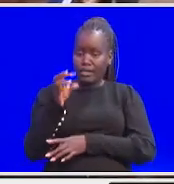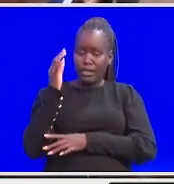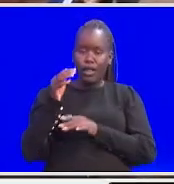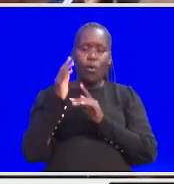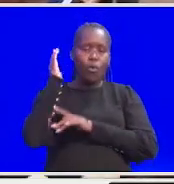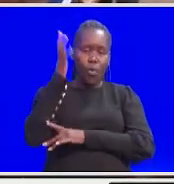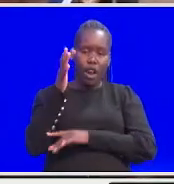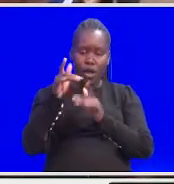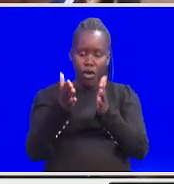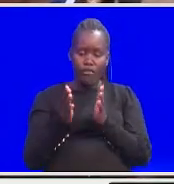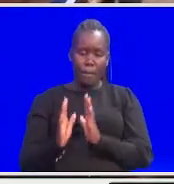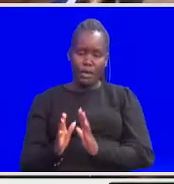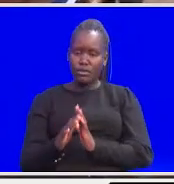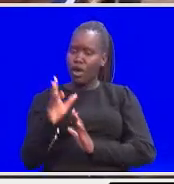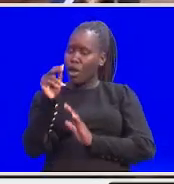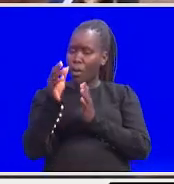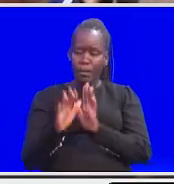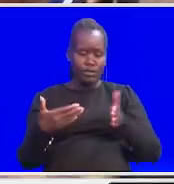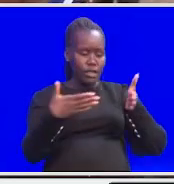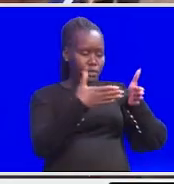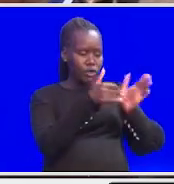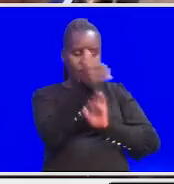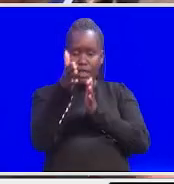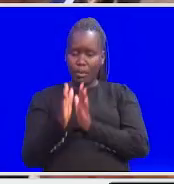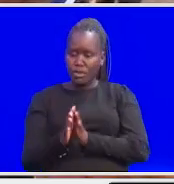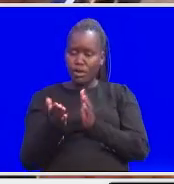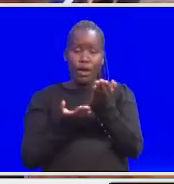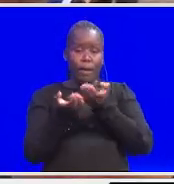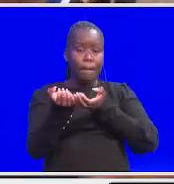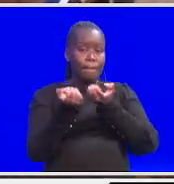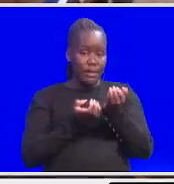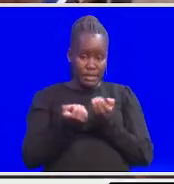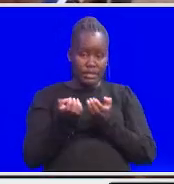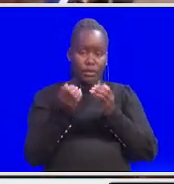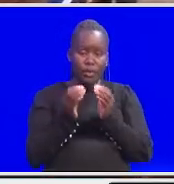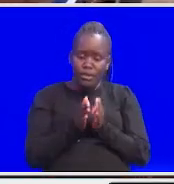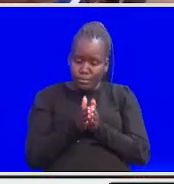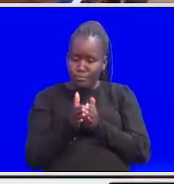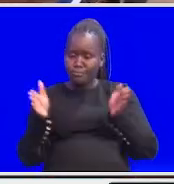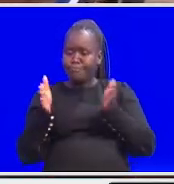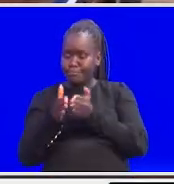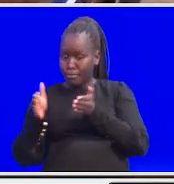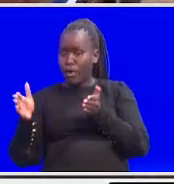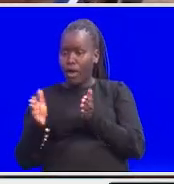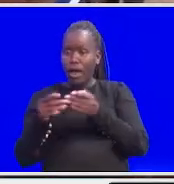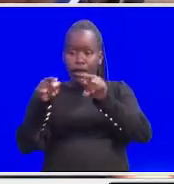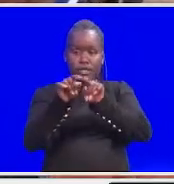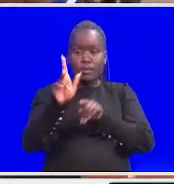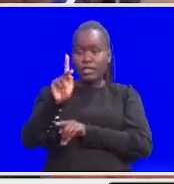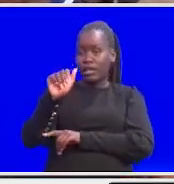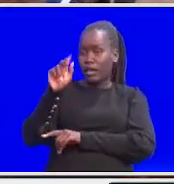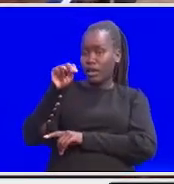kwenda Kangundo Road, hakuna mtu amezuia mtu yeye aende Kangundo Road. Unajua biashara zitakuwa zinakuja zikipanuka. Kwa hivyo hata huko Kangundo Road